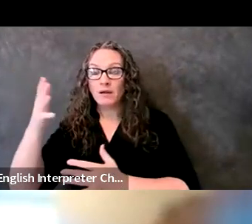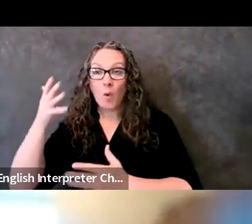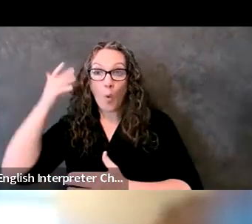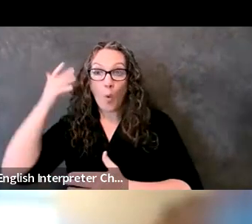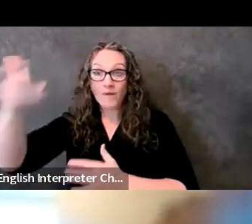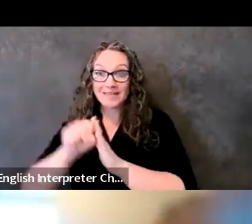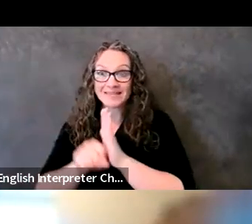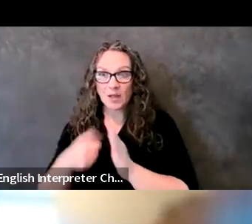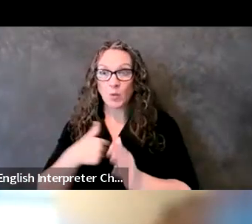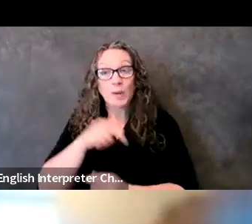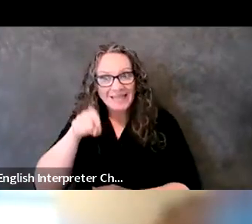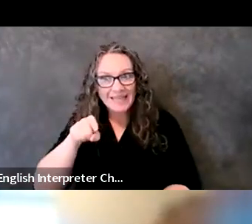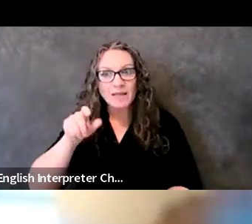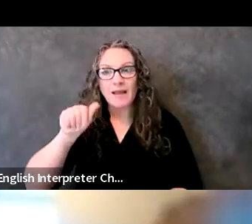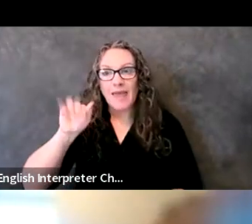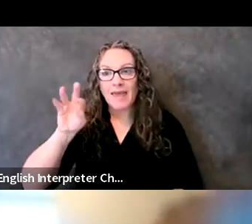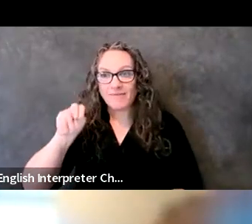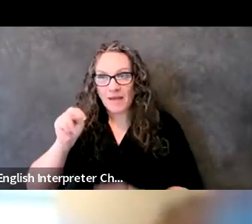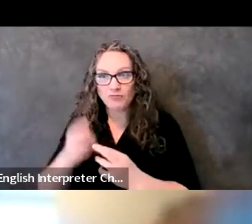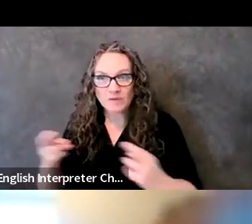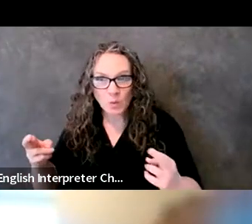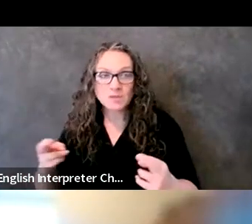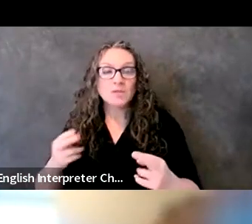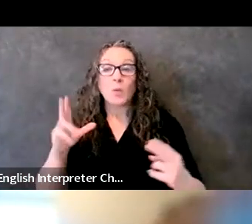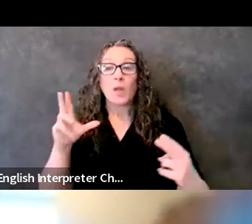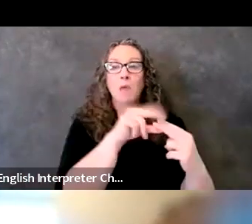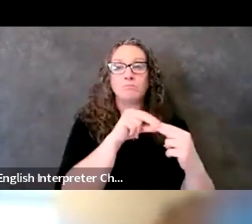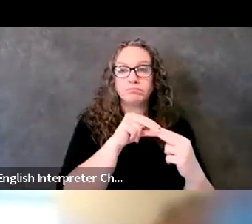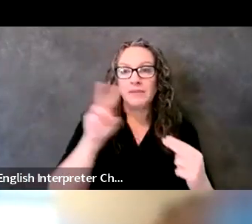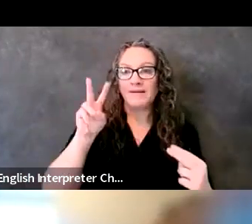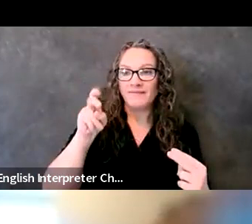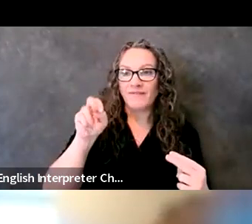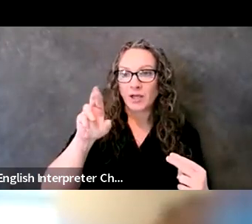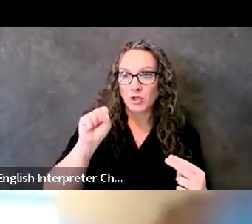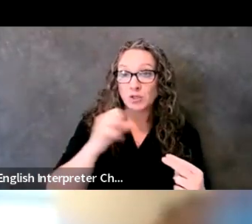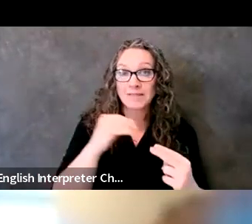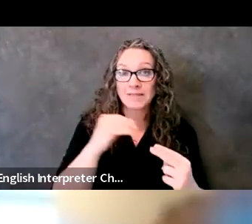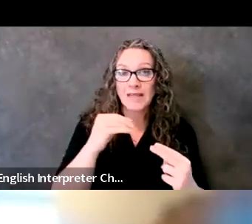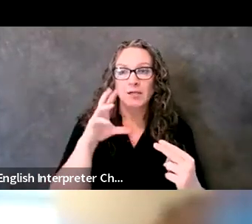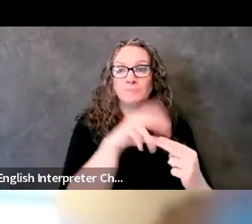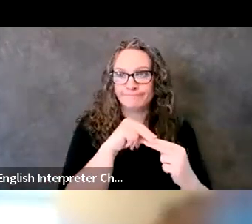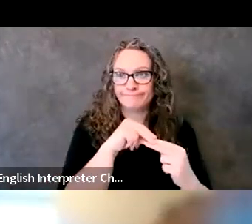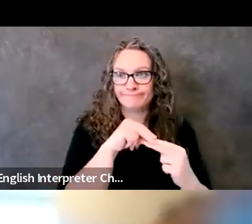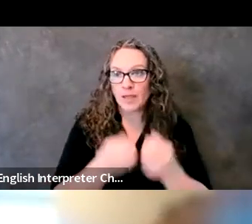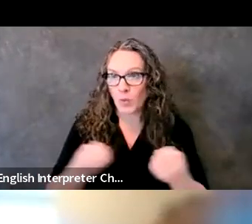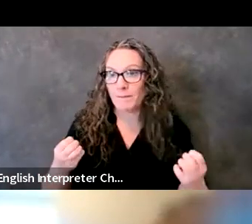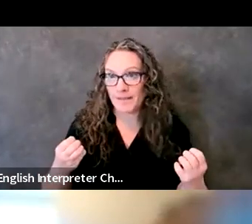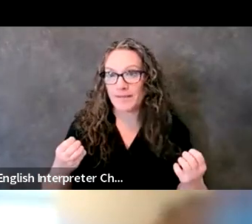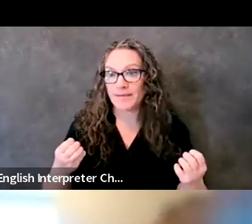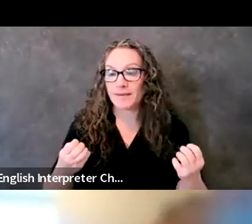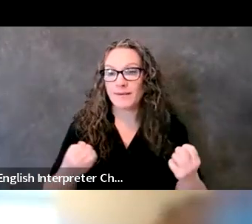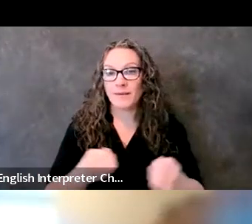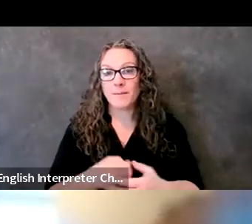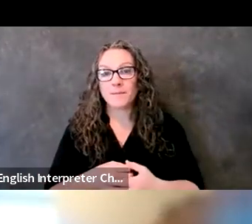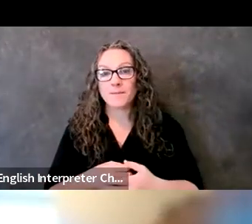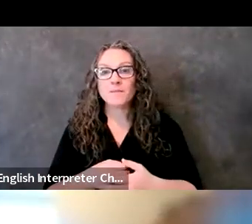resources, we work with vendors and we'll even secure equipment or things that we need